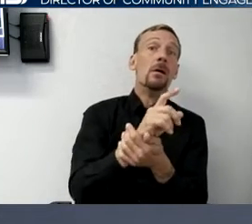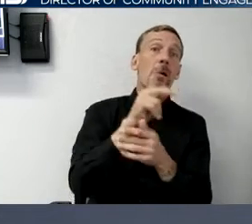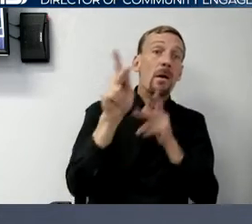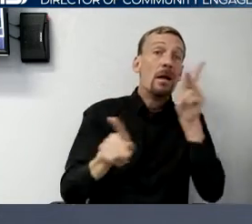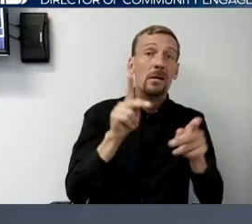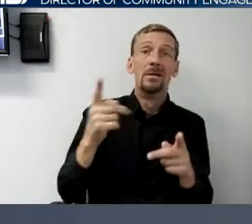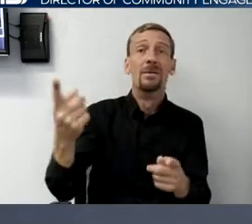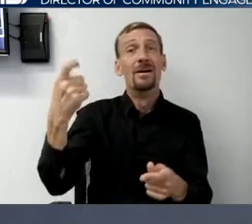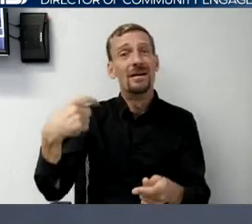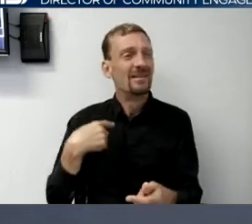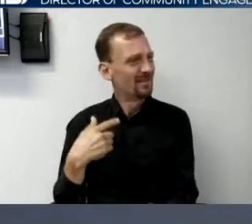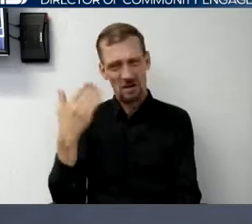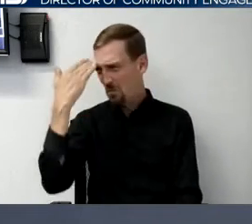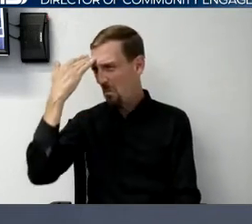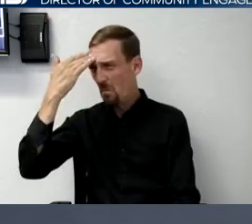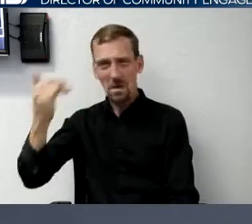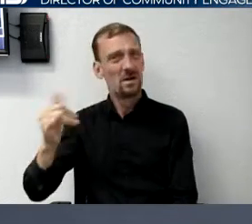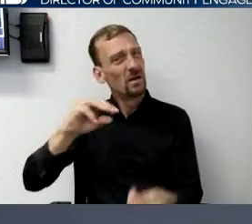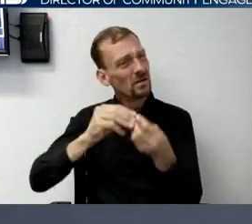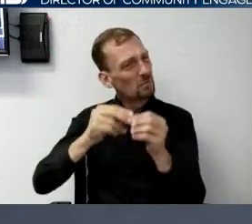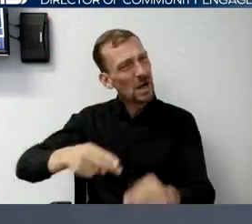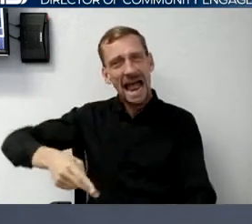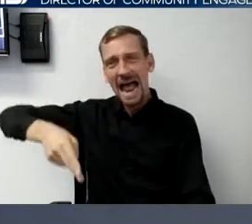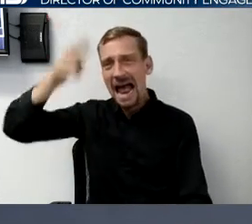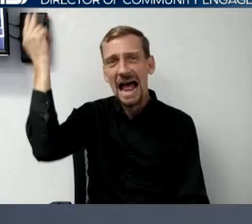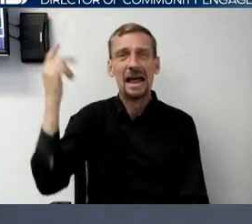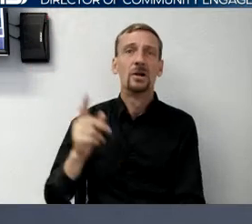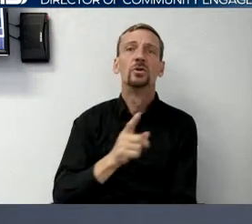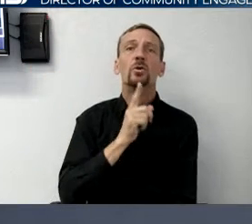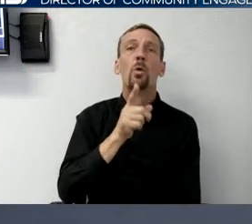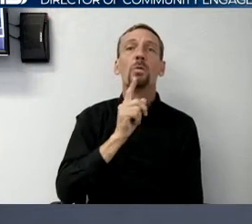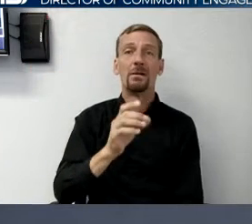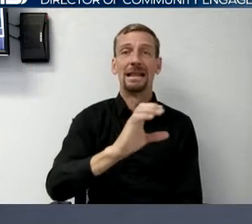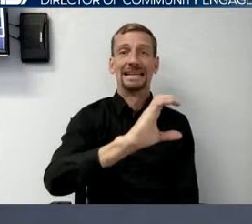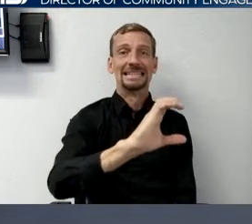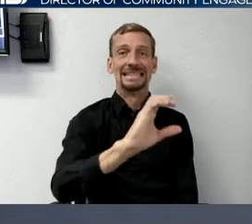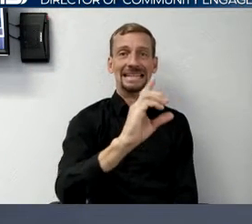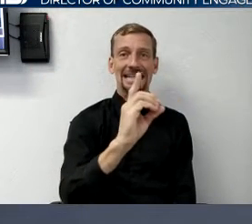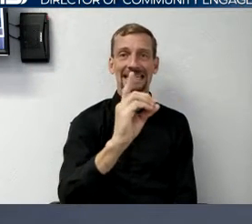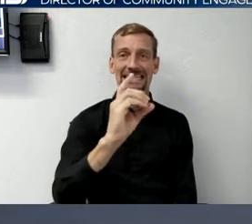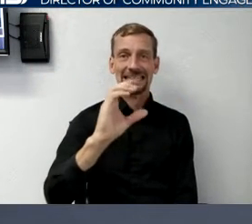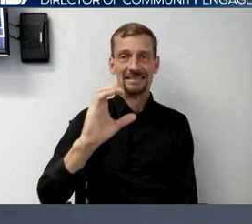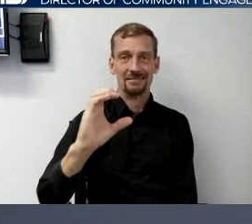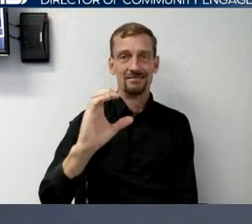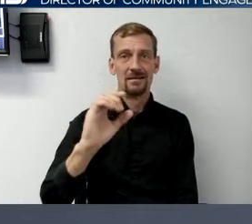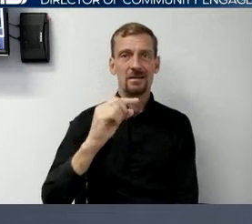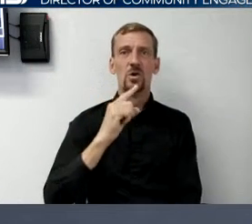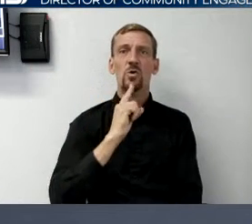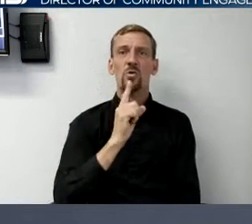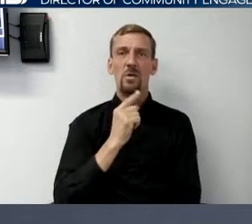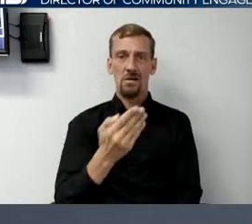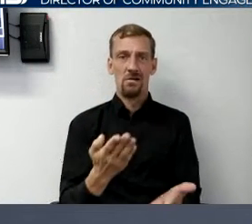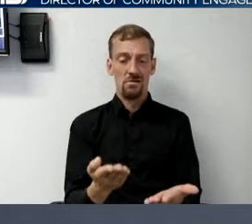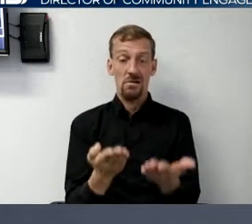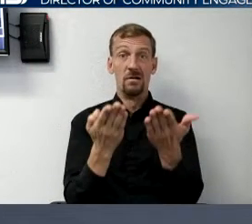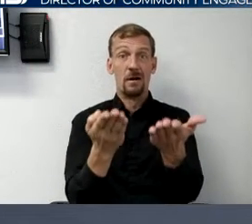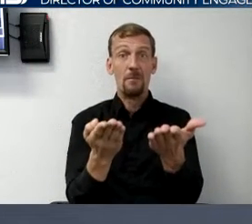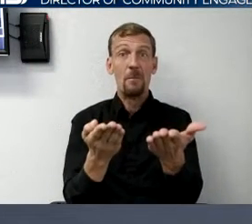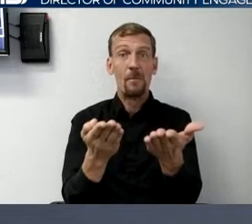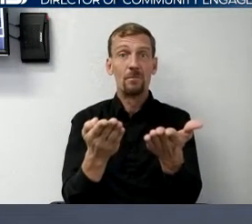ask, why is that? Well, the CDC initially was really recommending